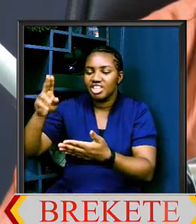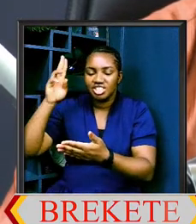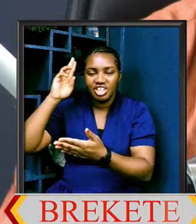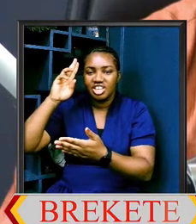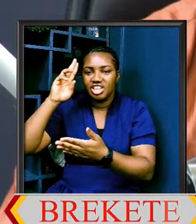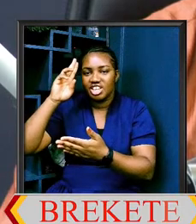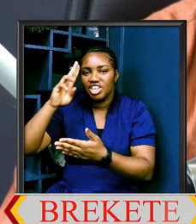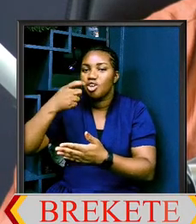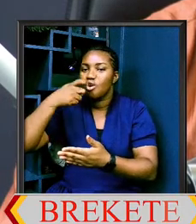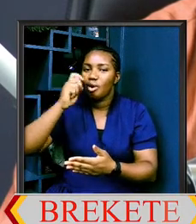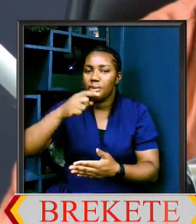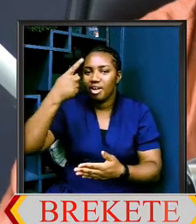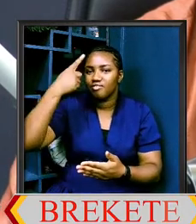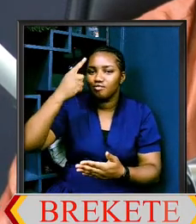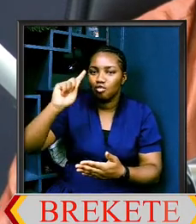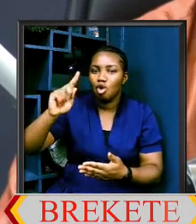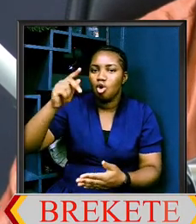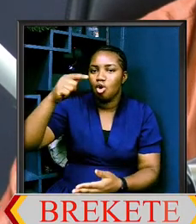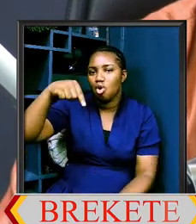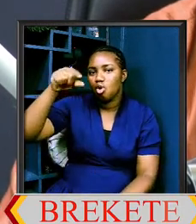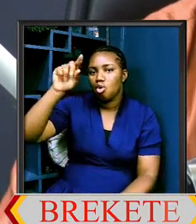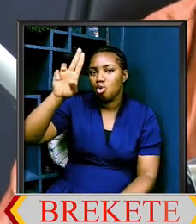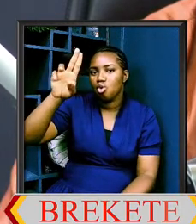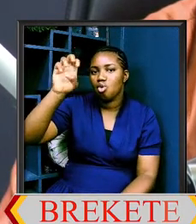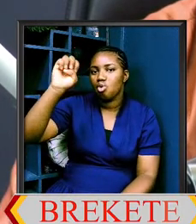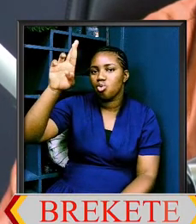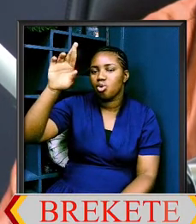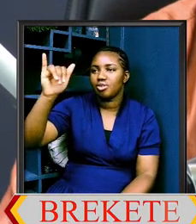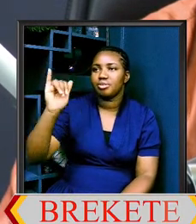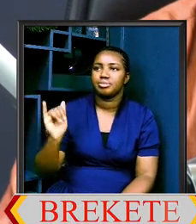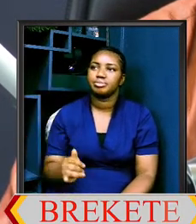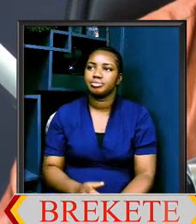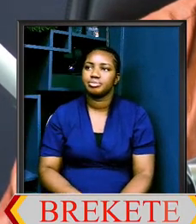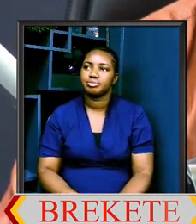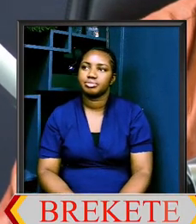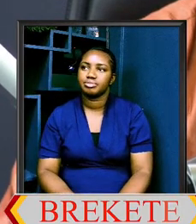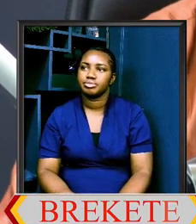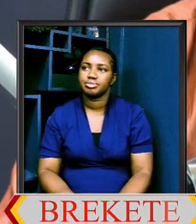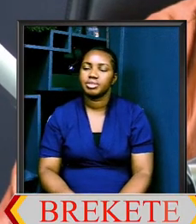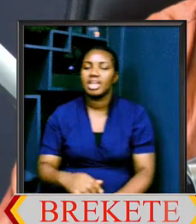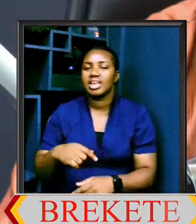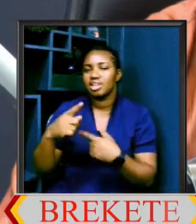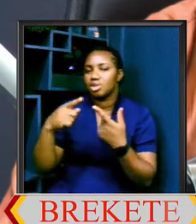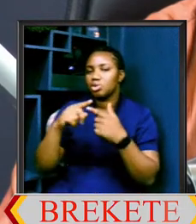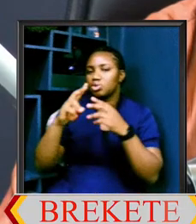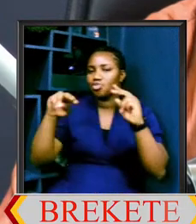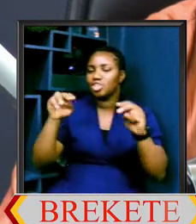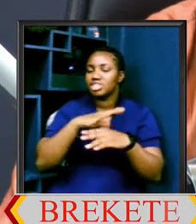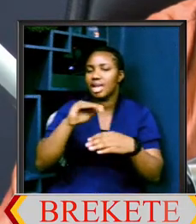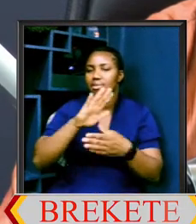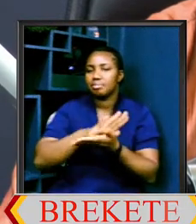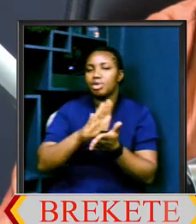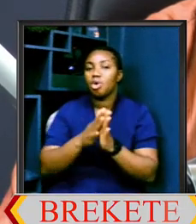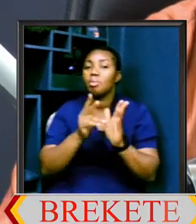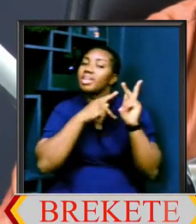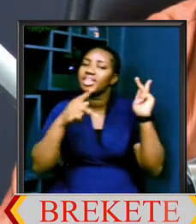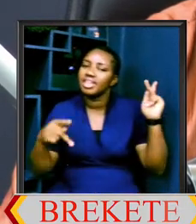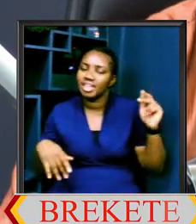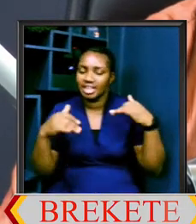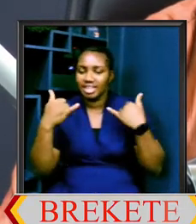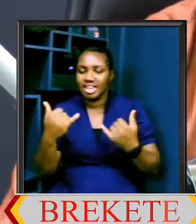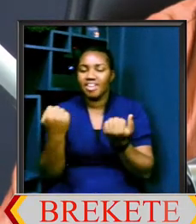query. And the man carrying Wala go village. And God made me a king now, a chief now. He's a village. Mm. Now, so the fight now become only